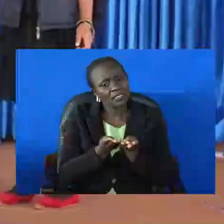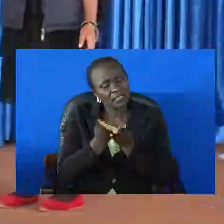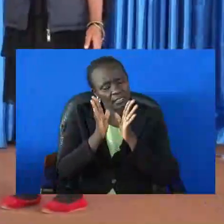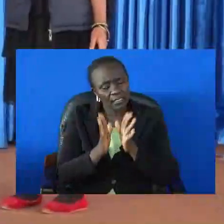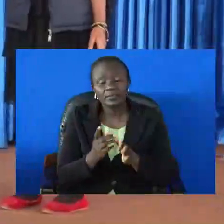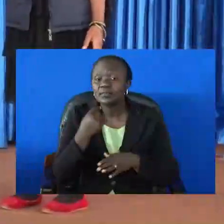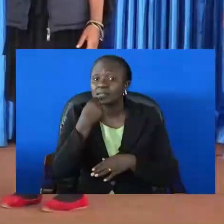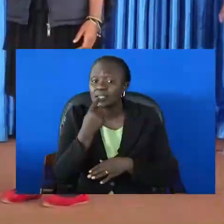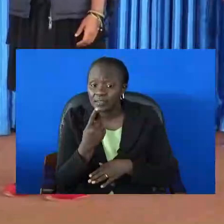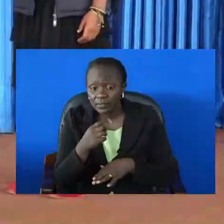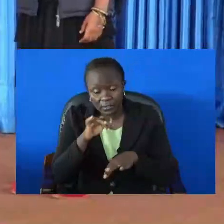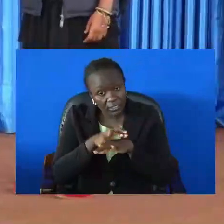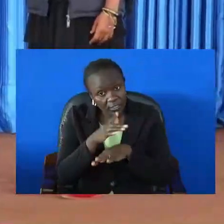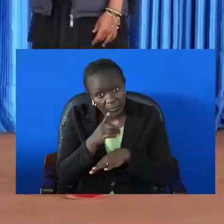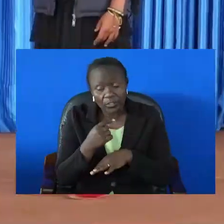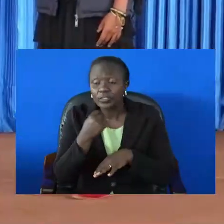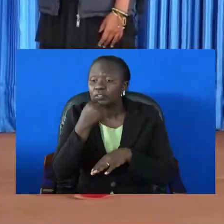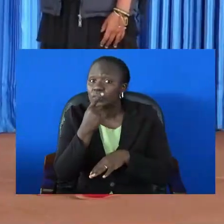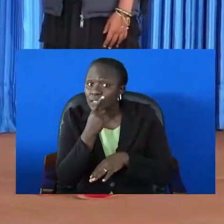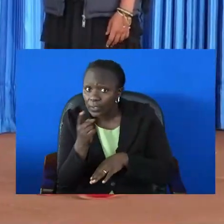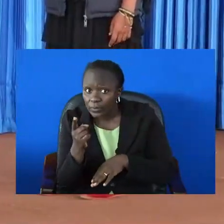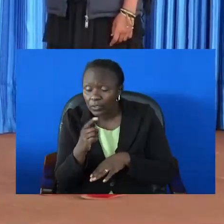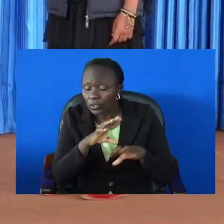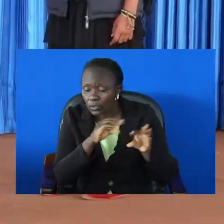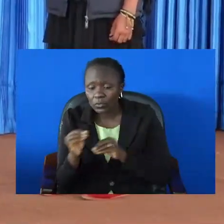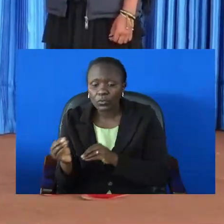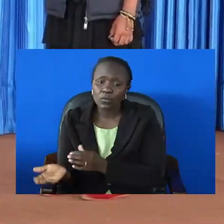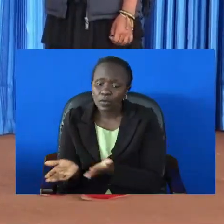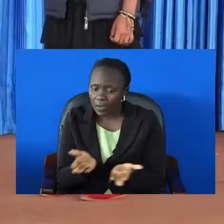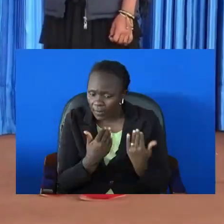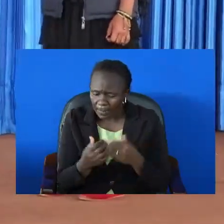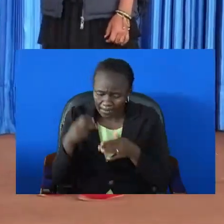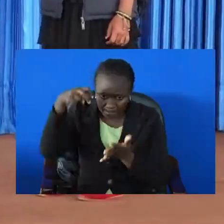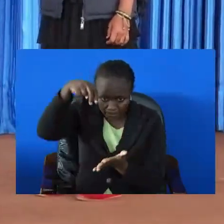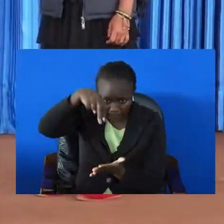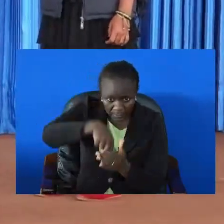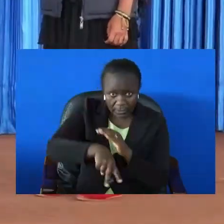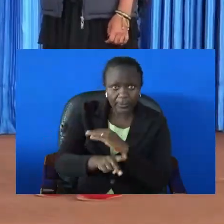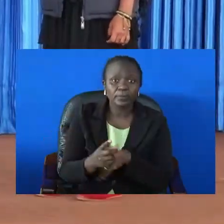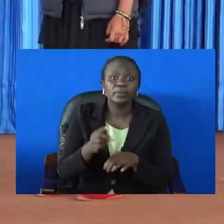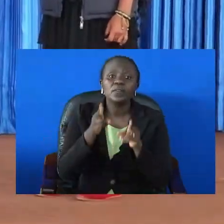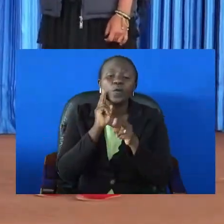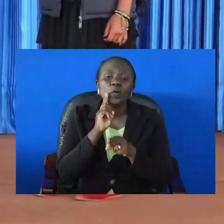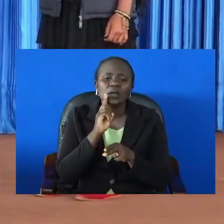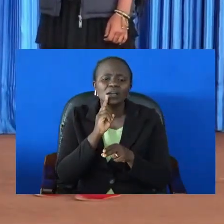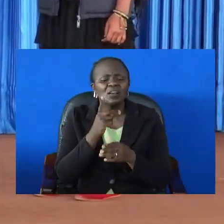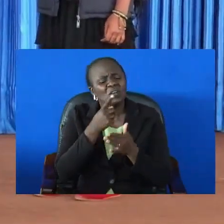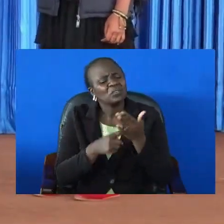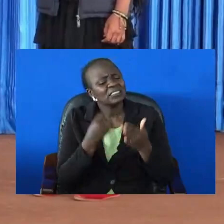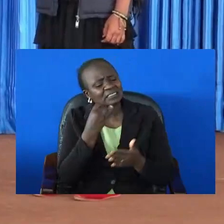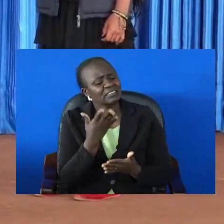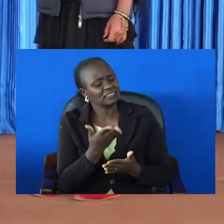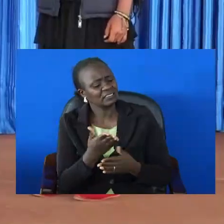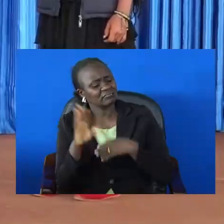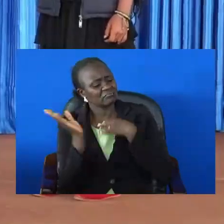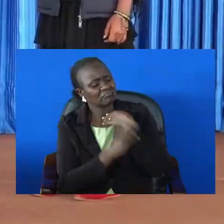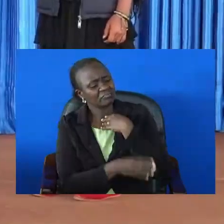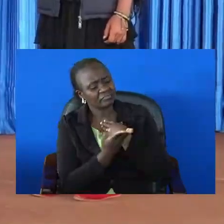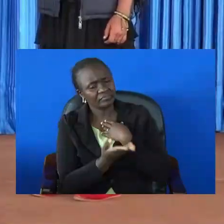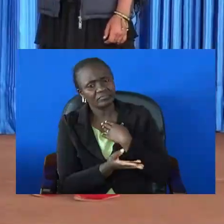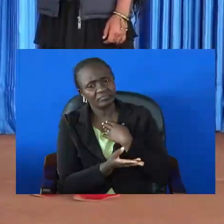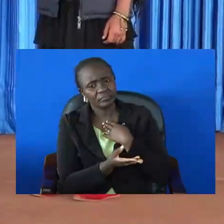My master sent me to go to tell you to go and dip yourself 7 times in the River Jordan. What is this nonsense you are giving